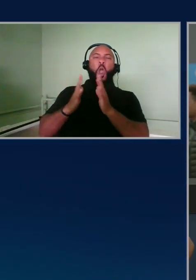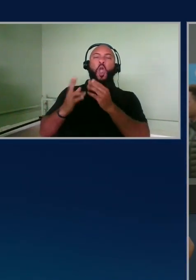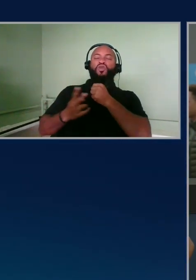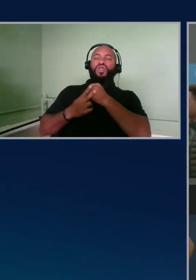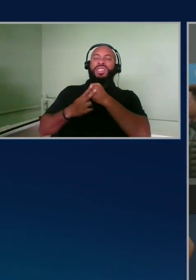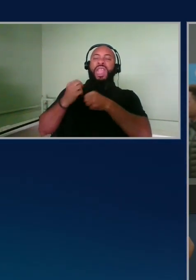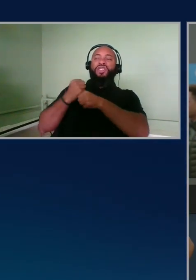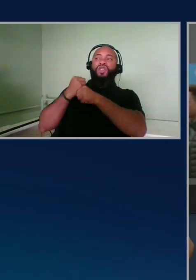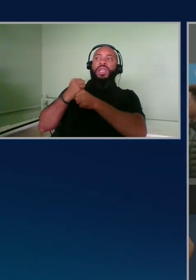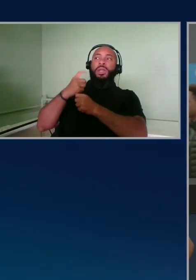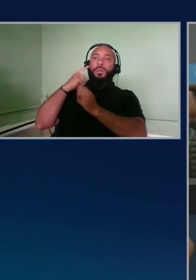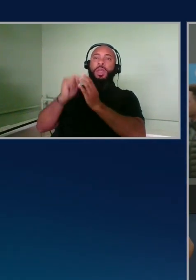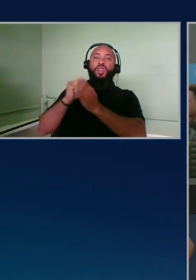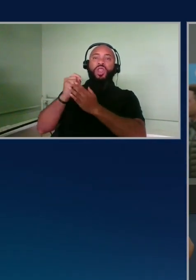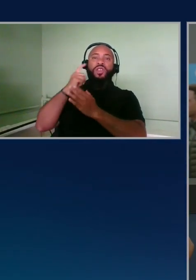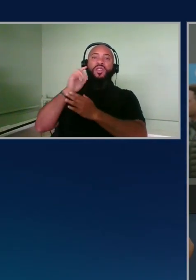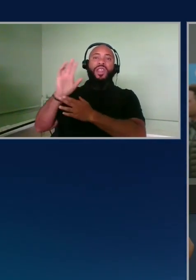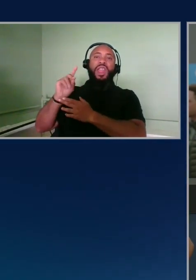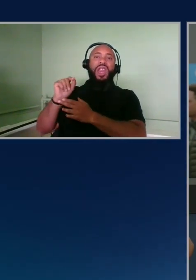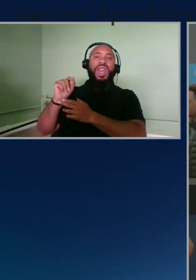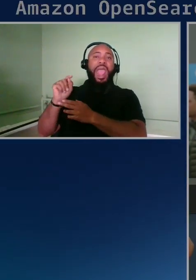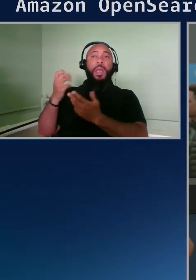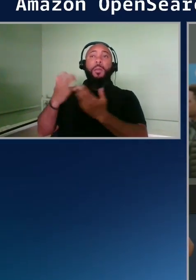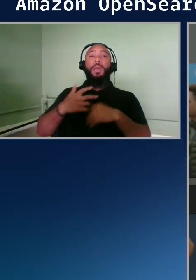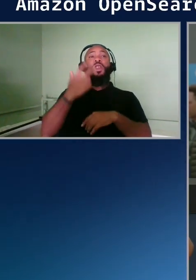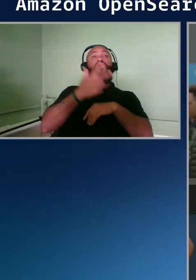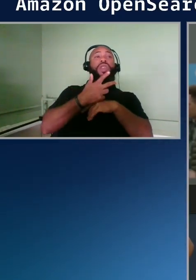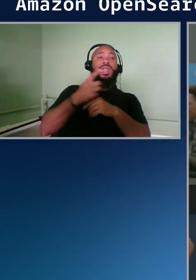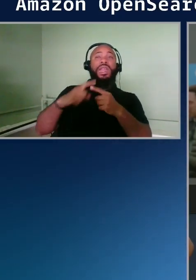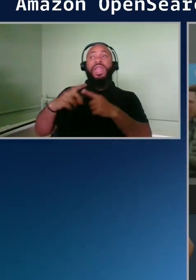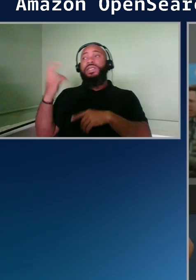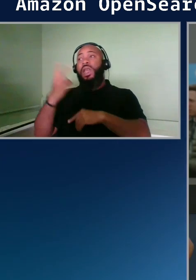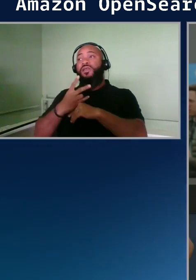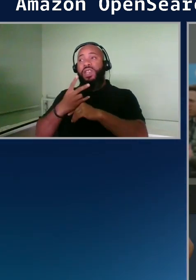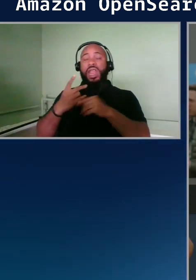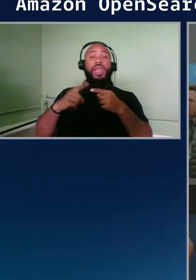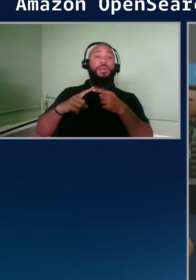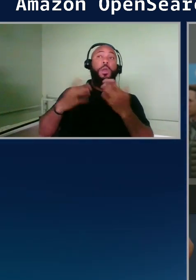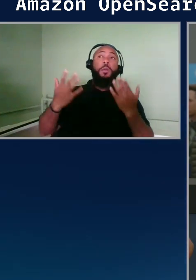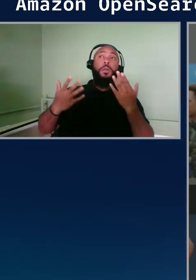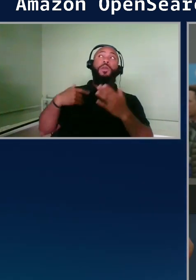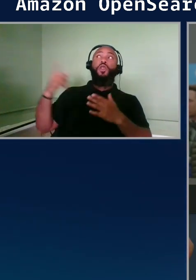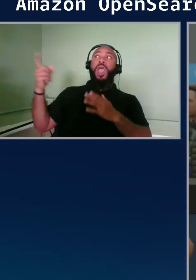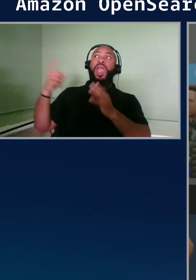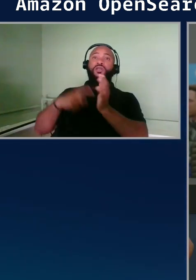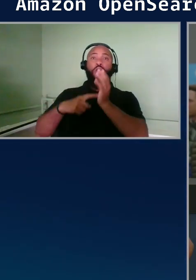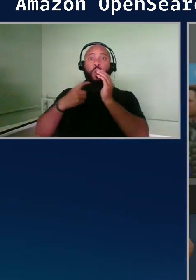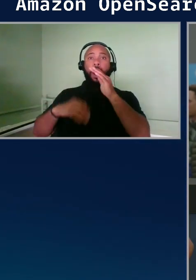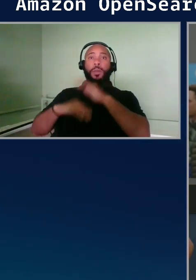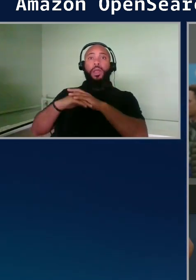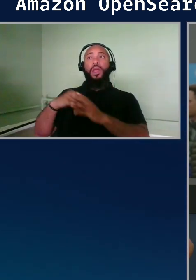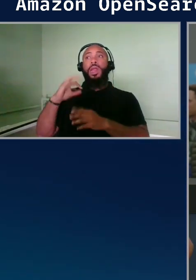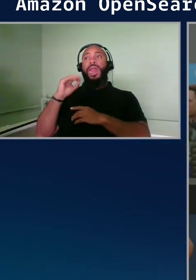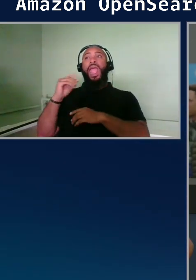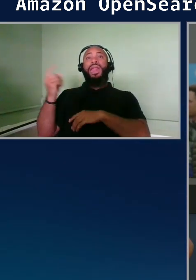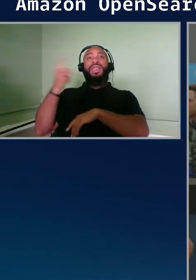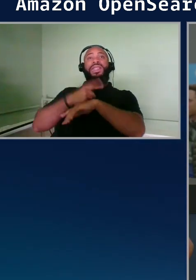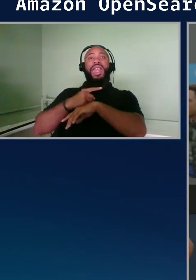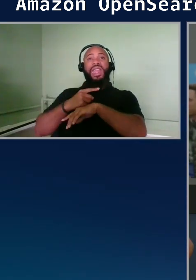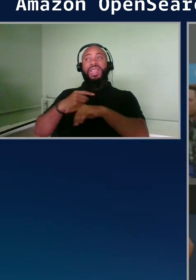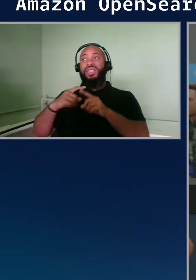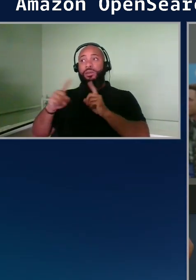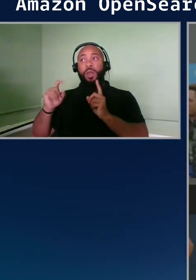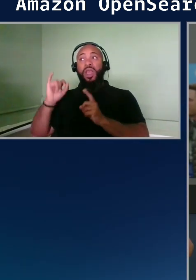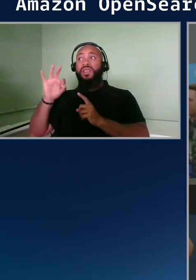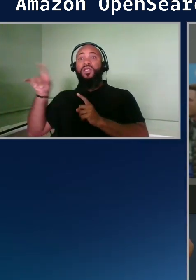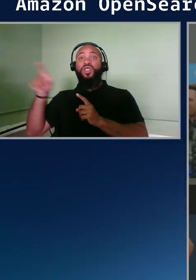3 days or 7 days, but you might have a requirement. I want to be able to search back 90 days. Well, if you're not searching that data frequently all the